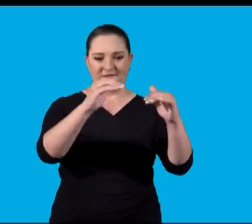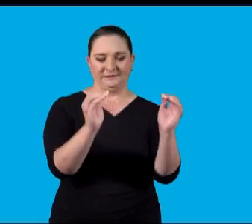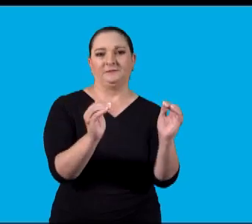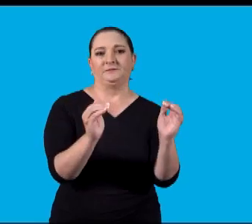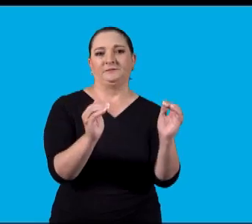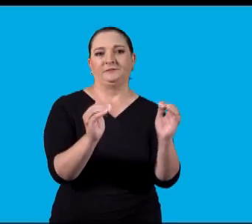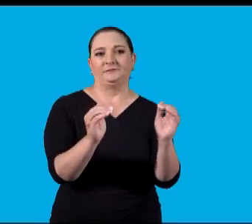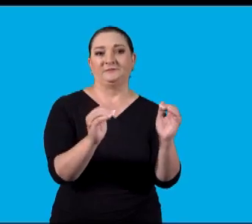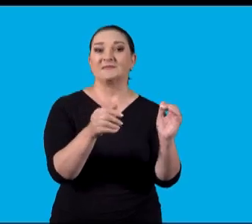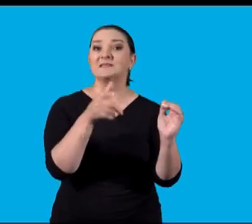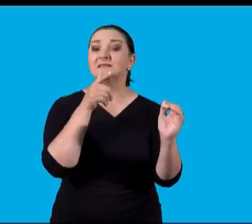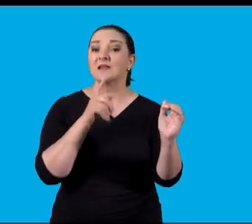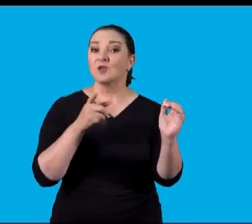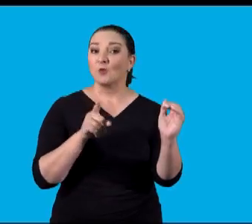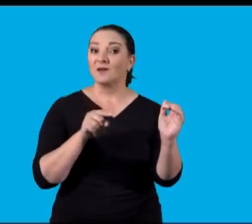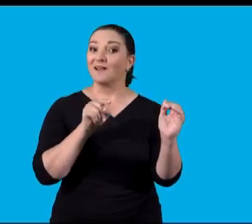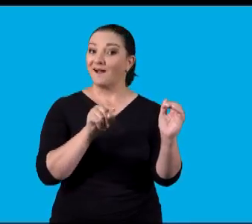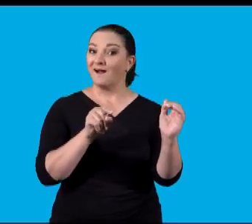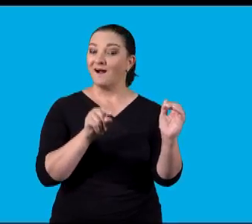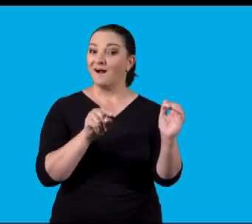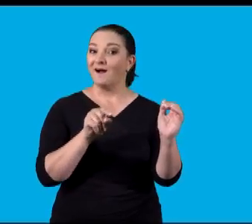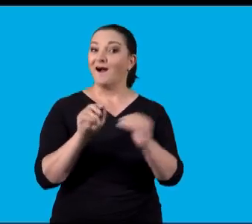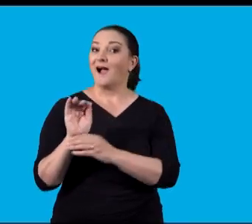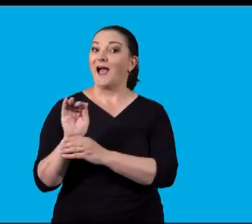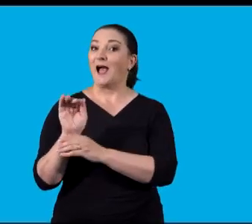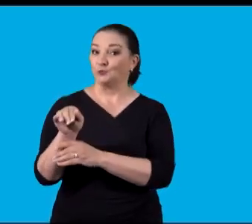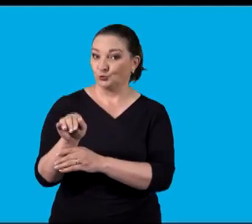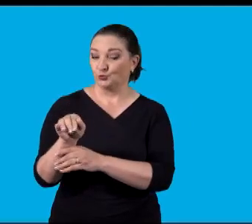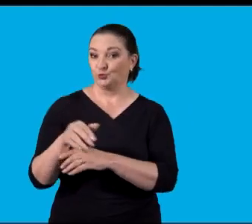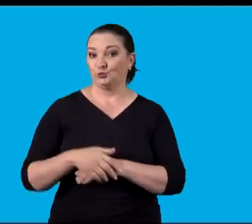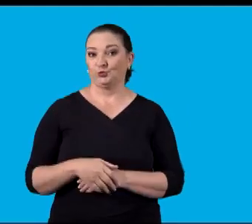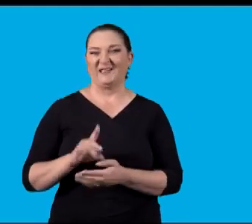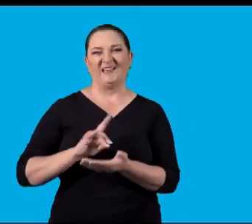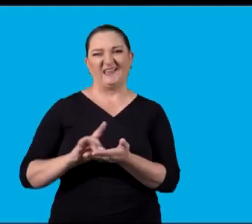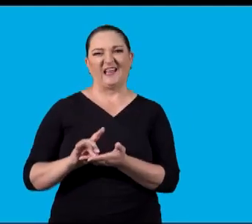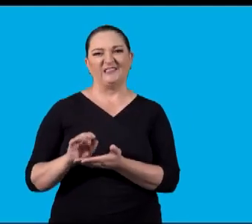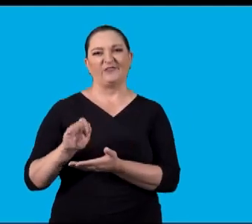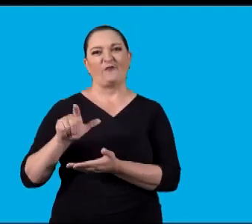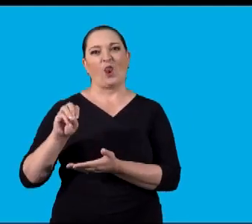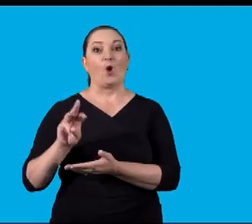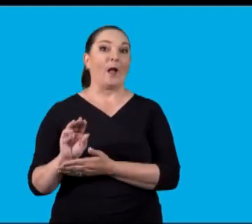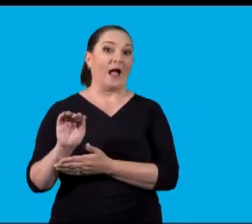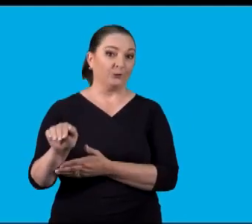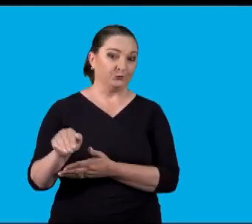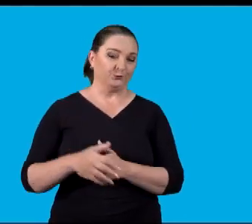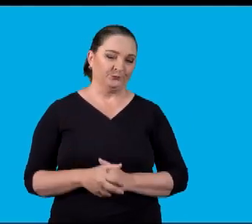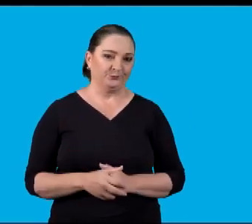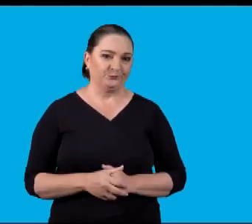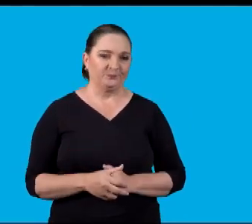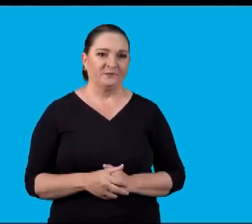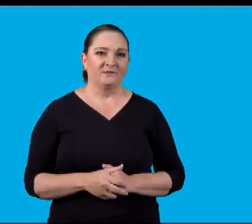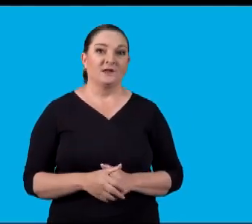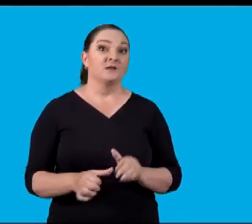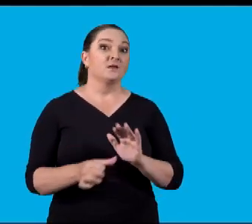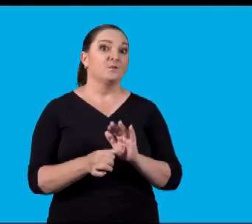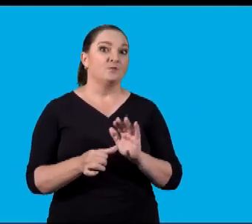451,630. Once it is negative, it is telling me that it is a cash outflow. Cash outflow. Very,